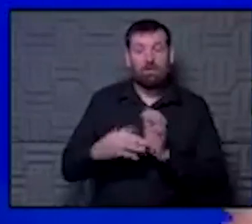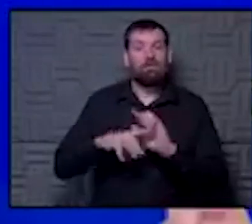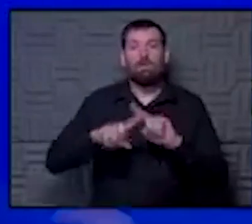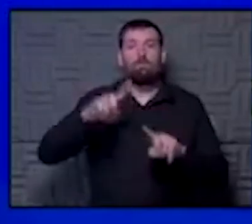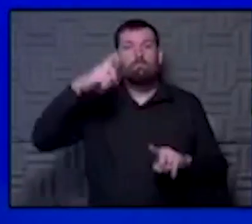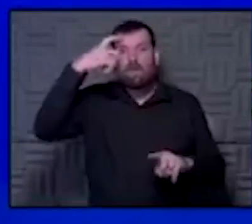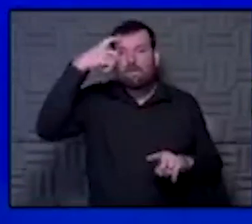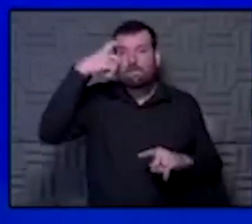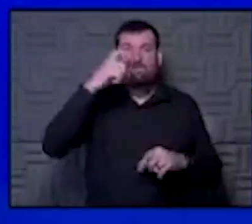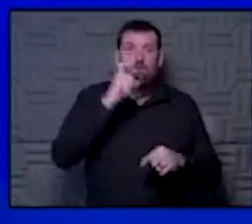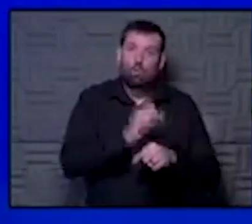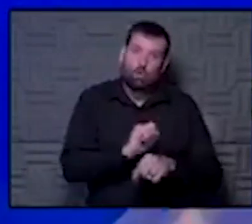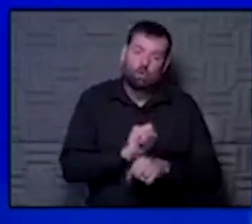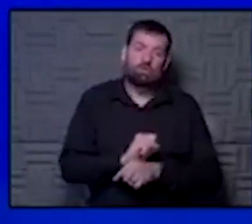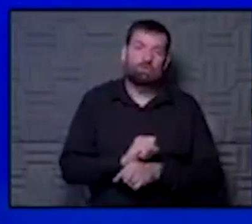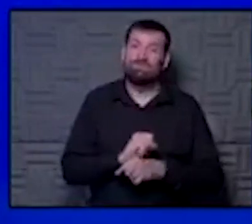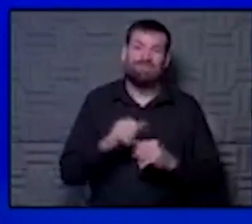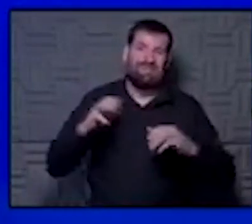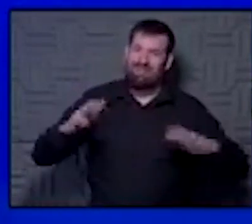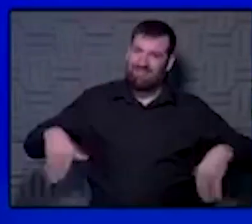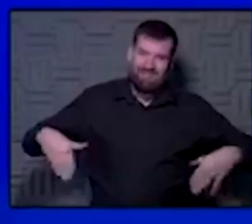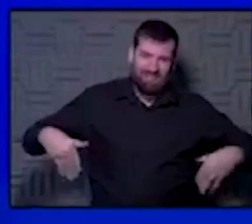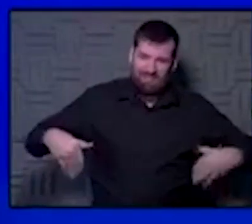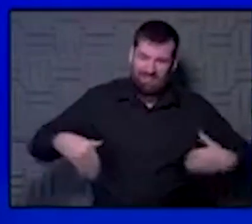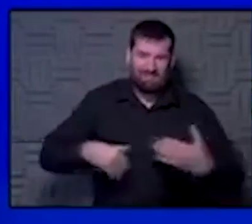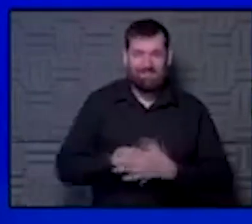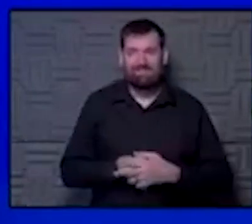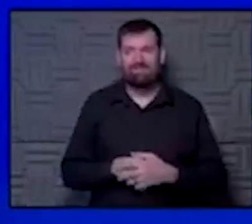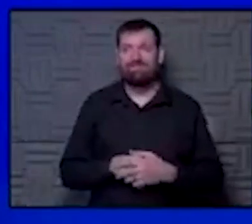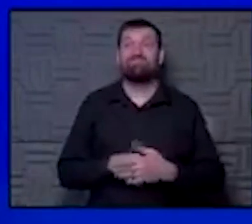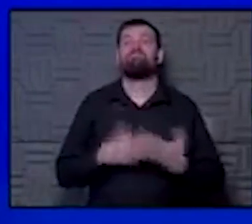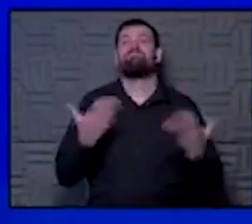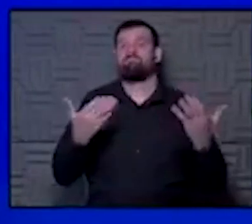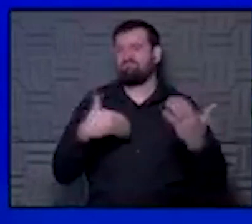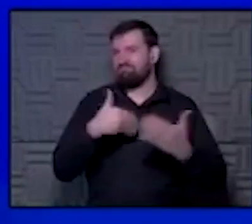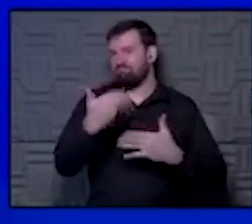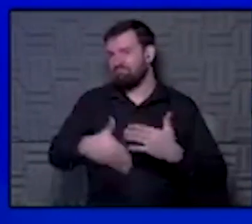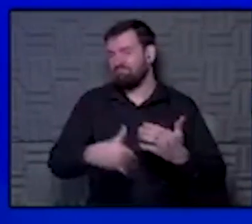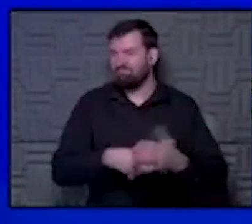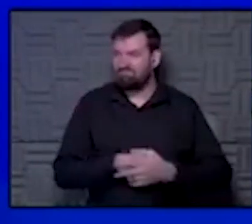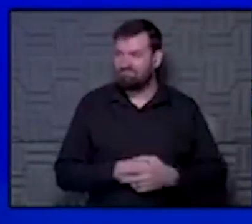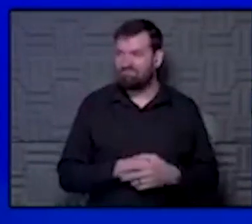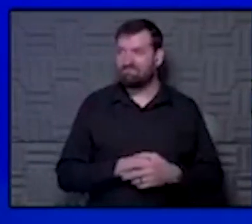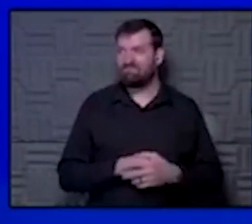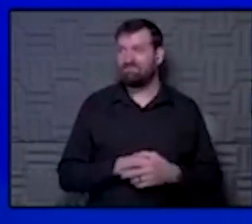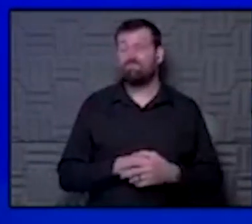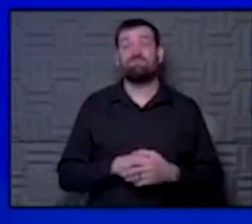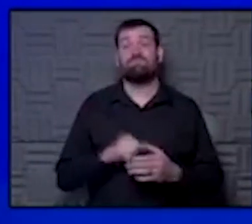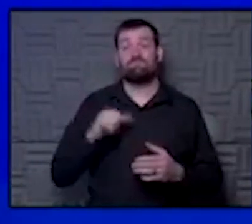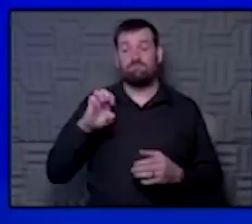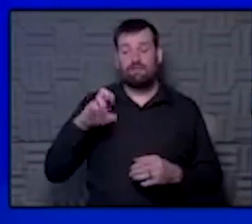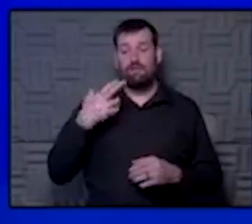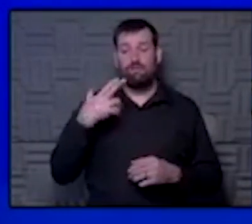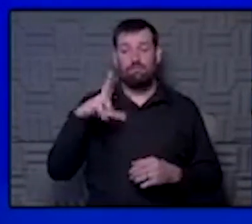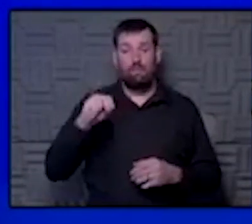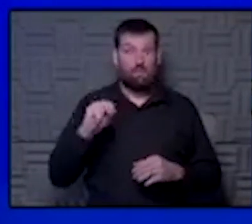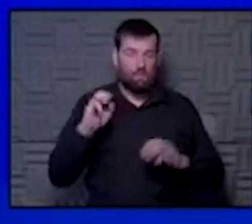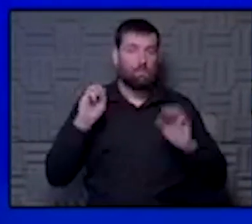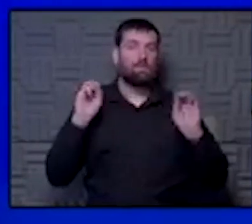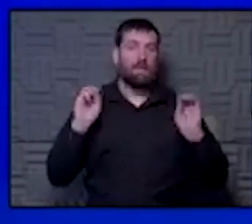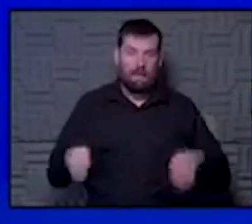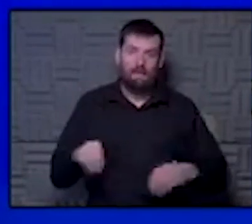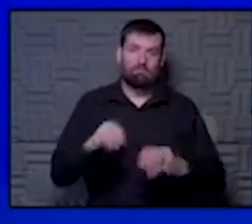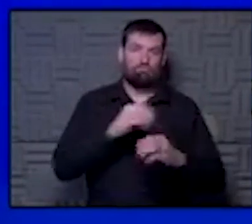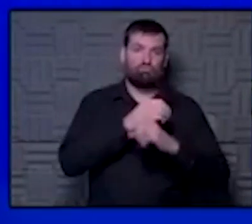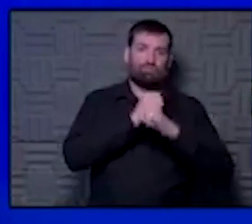doesn't work is have a machine that can do that. We haven't gotten there yet. Right. That's probably next in line. We can help with the ECMO can also protect the heart a lot and